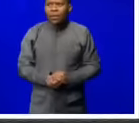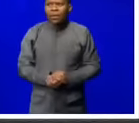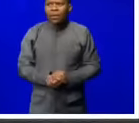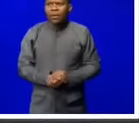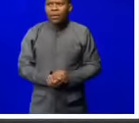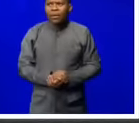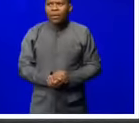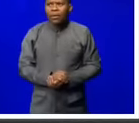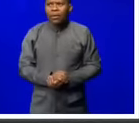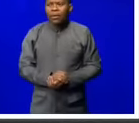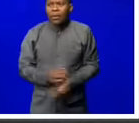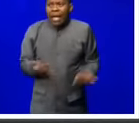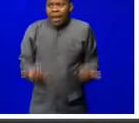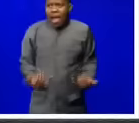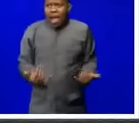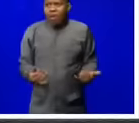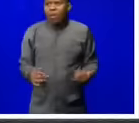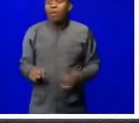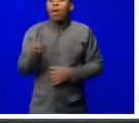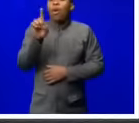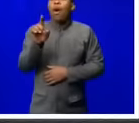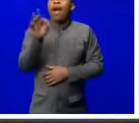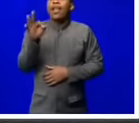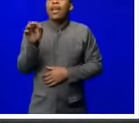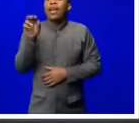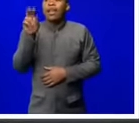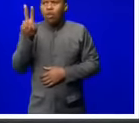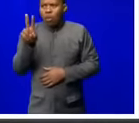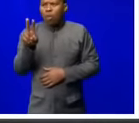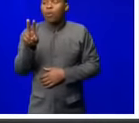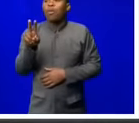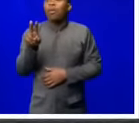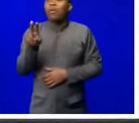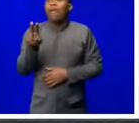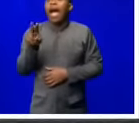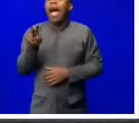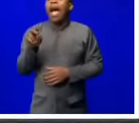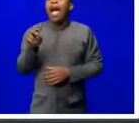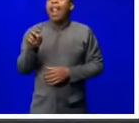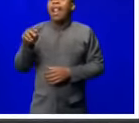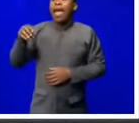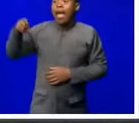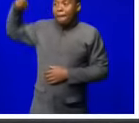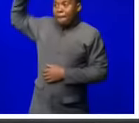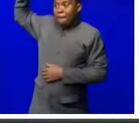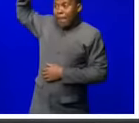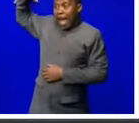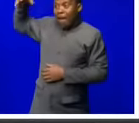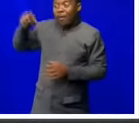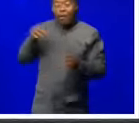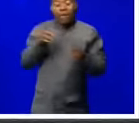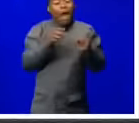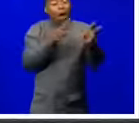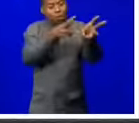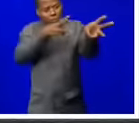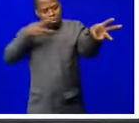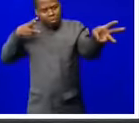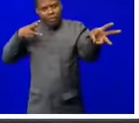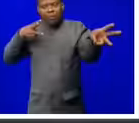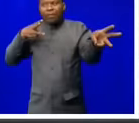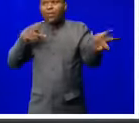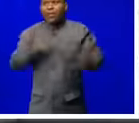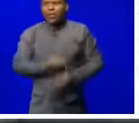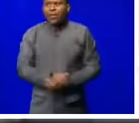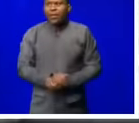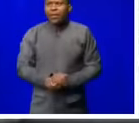putting a 132 kVA line in there, which is moving from that single pole line to the one with big metal legs